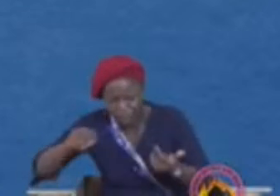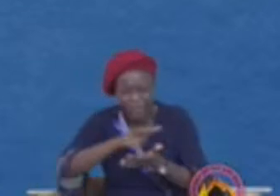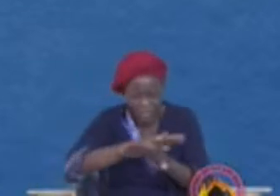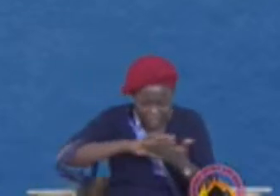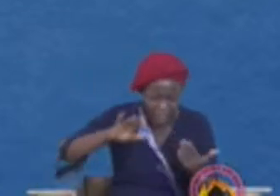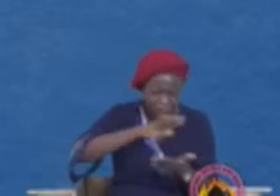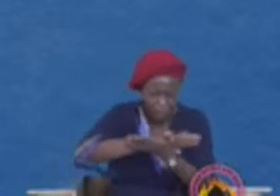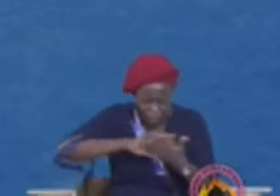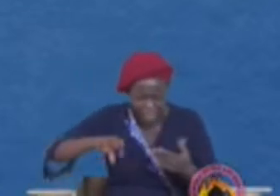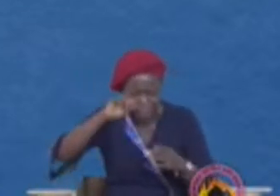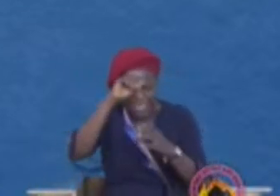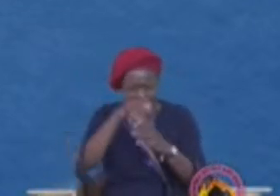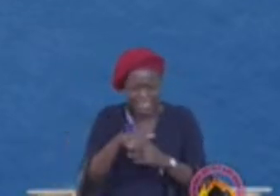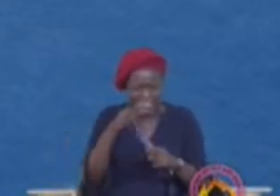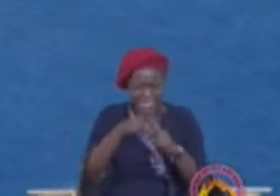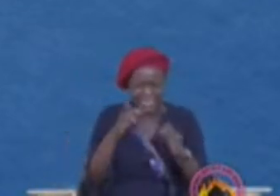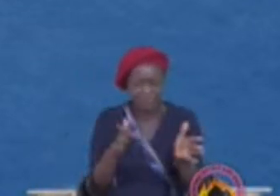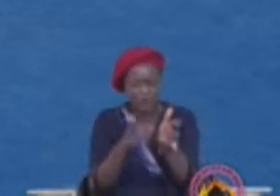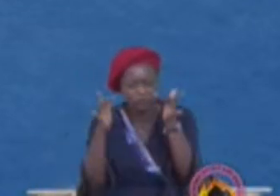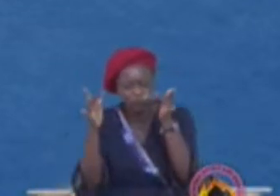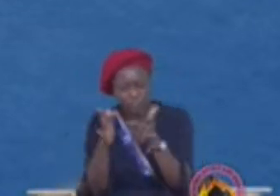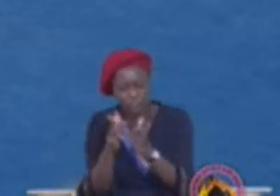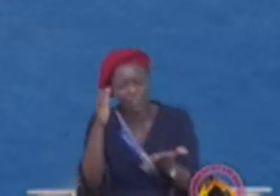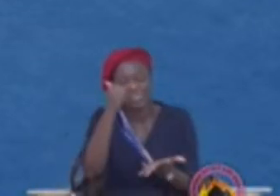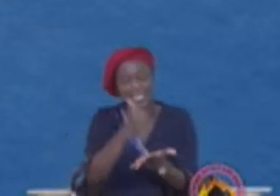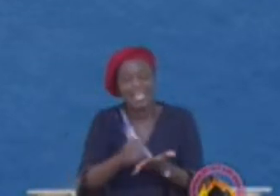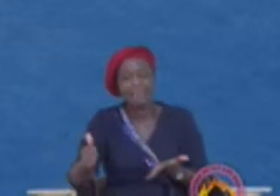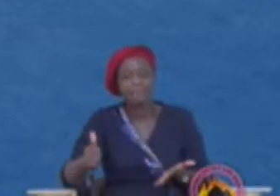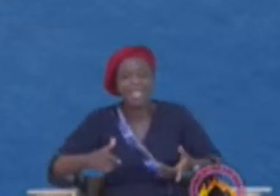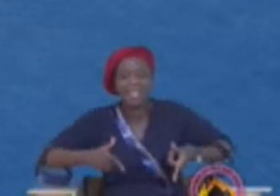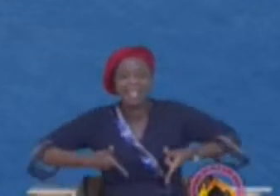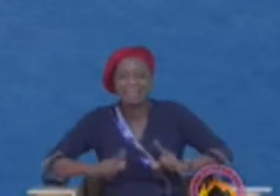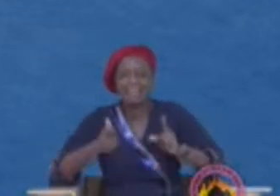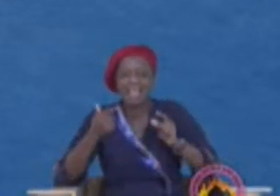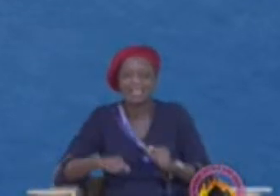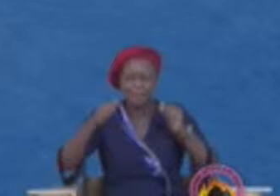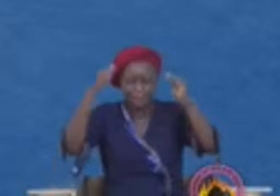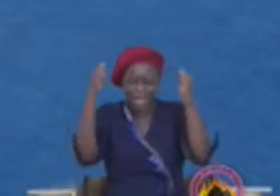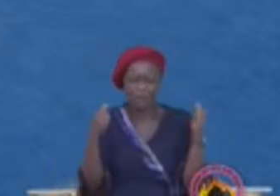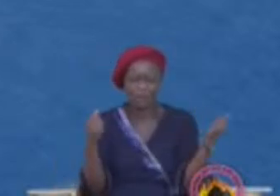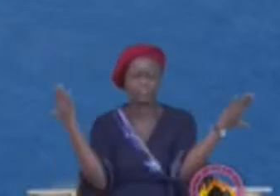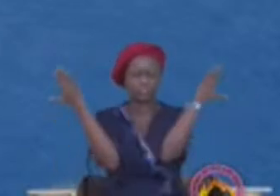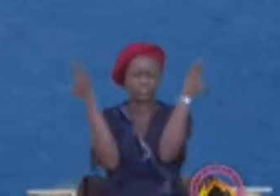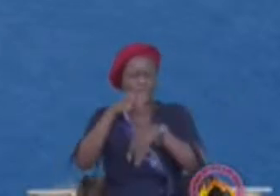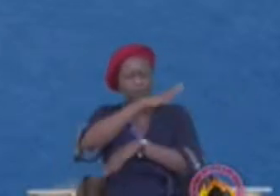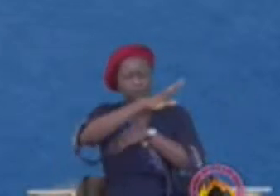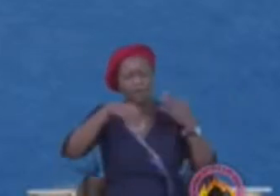my body. In the name of Jesus. Let the power of the shadow of the Almighty